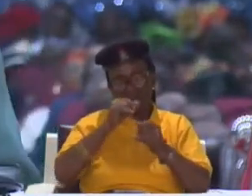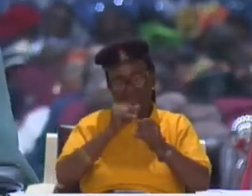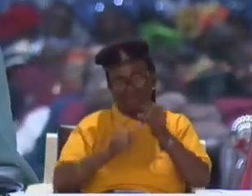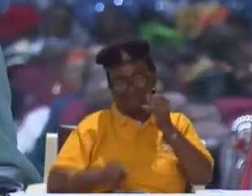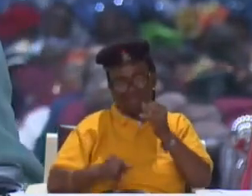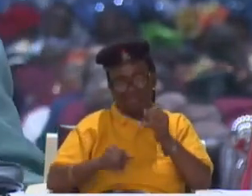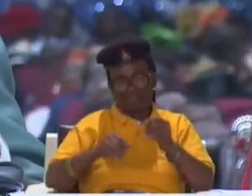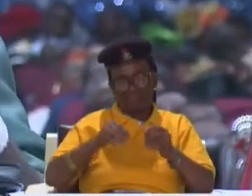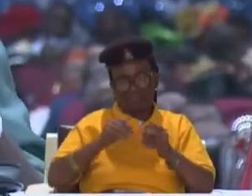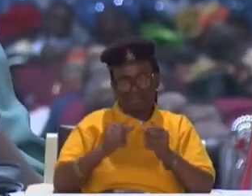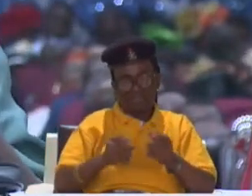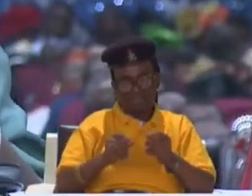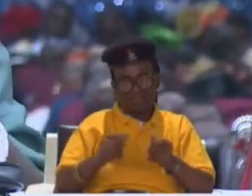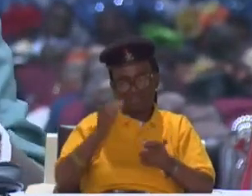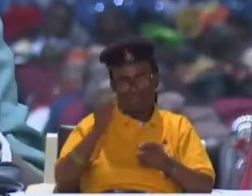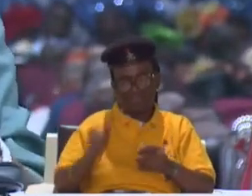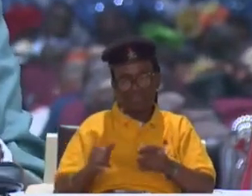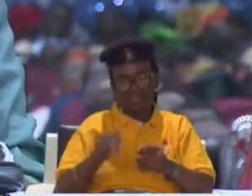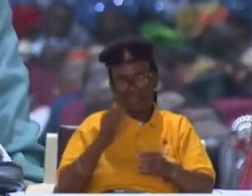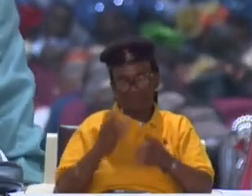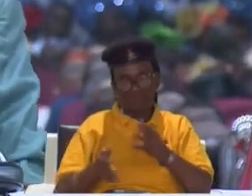immediately. May I